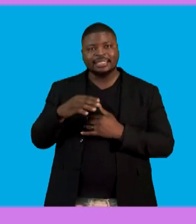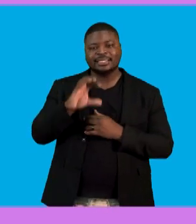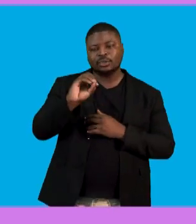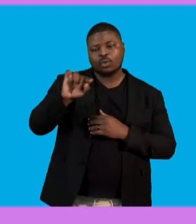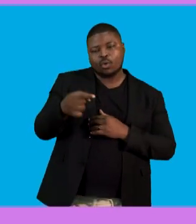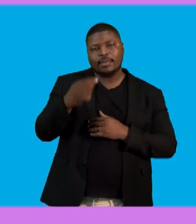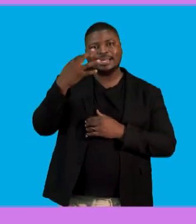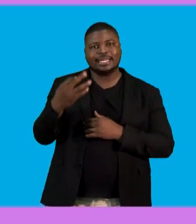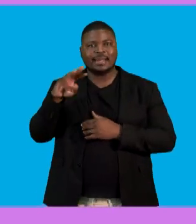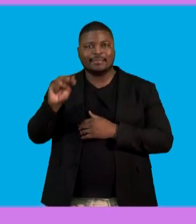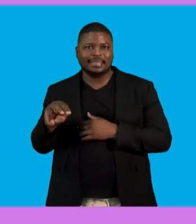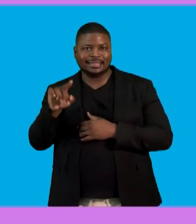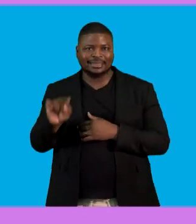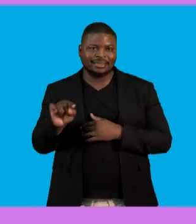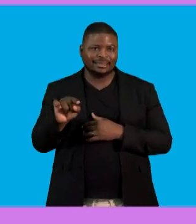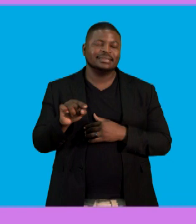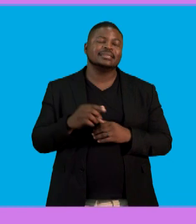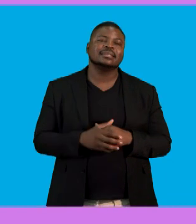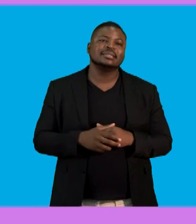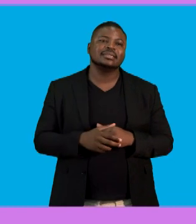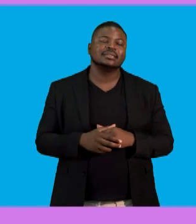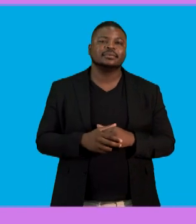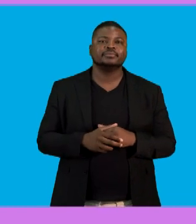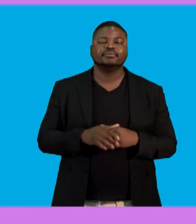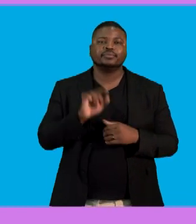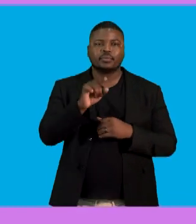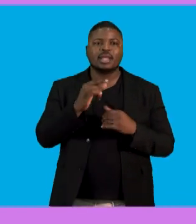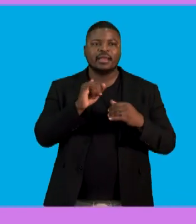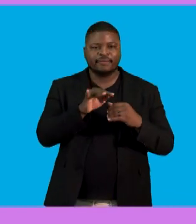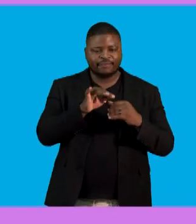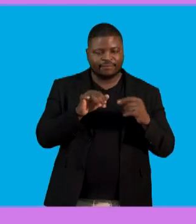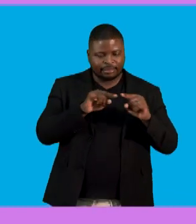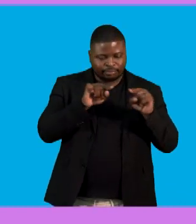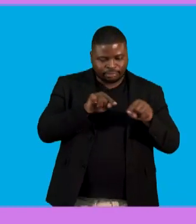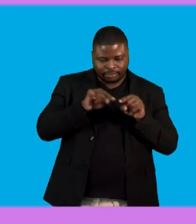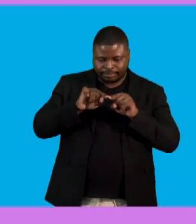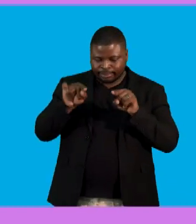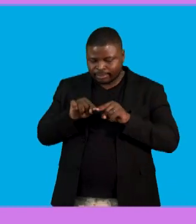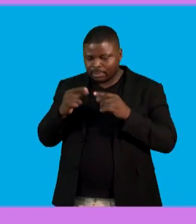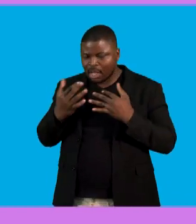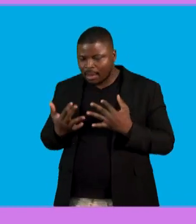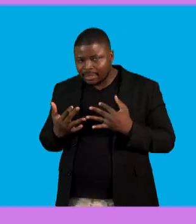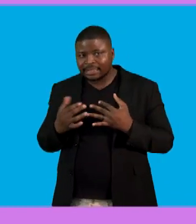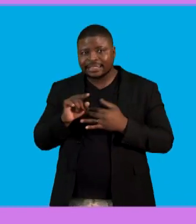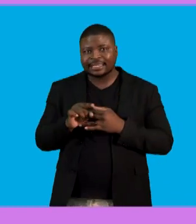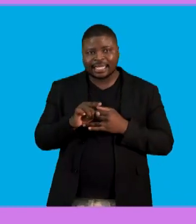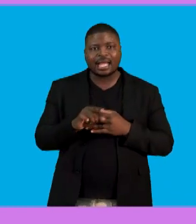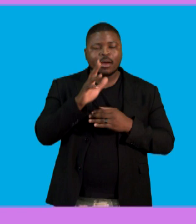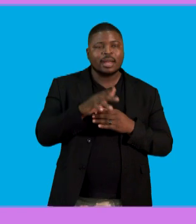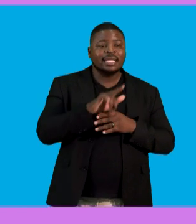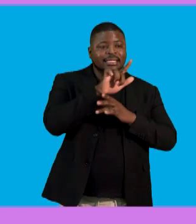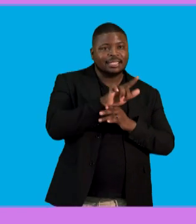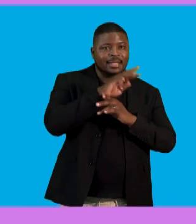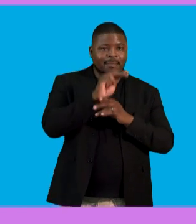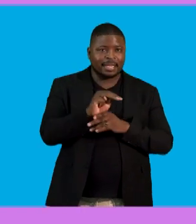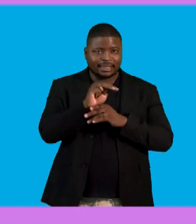Now we want the number of tiles along the width. It means if we were to place the tiles like this, how many of them will be there? So it means we'll say 7